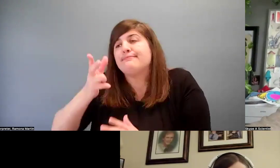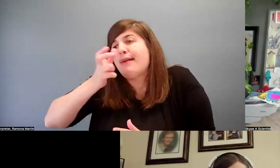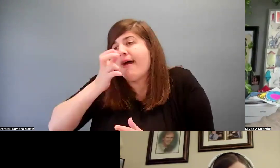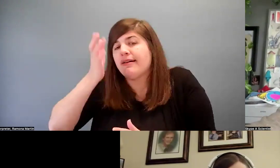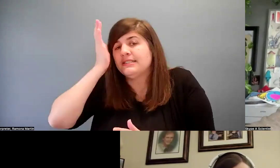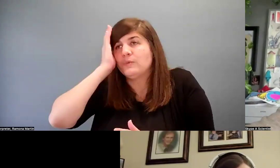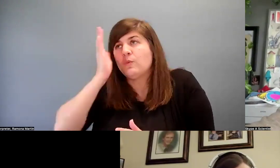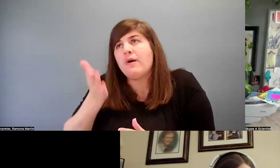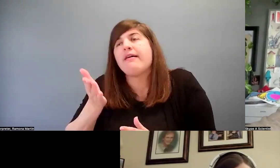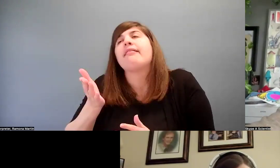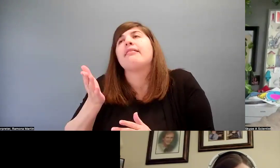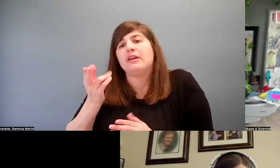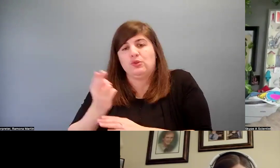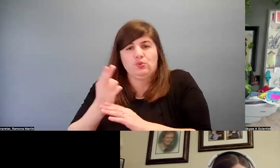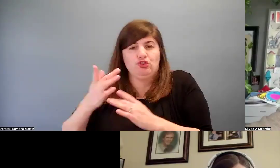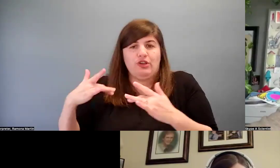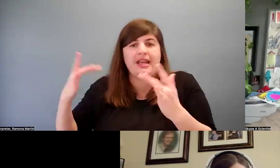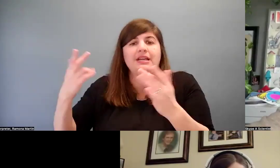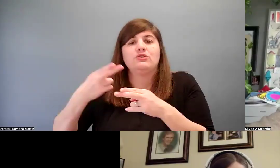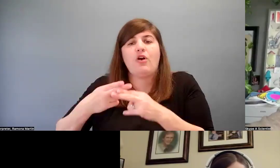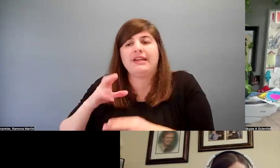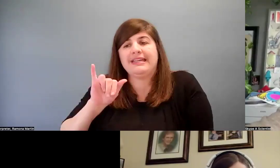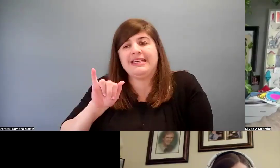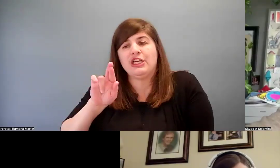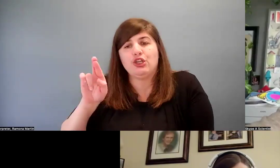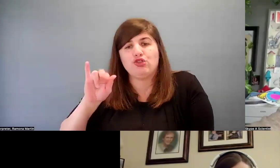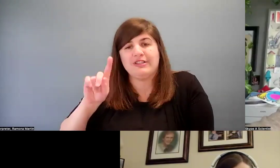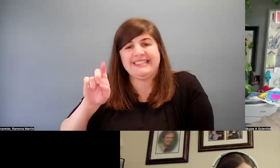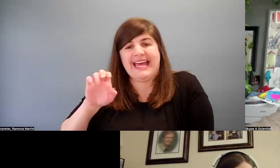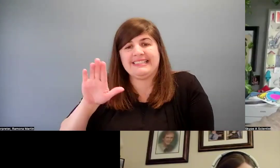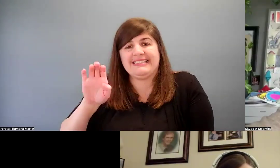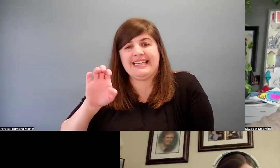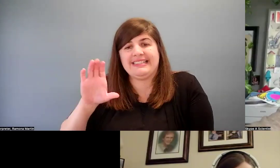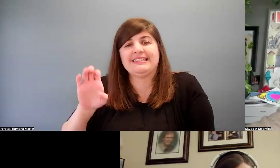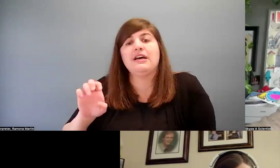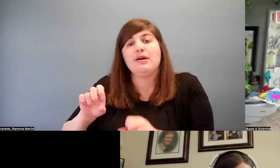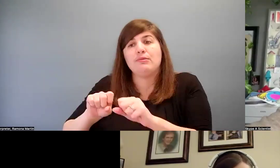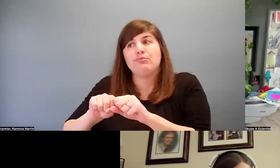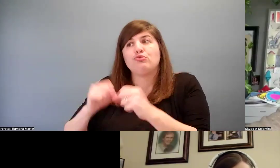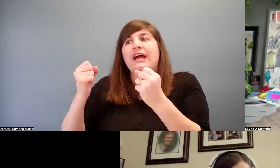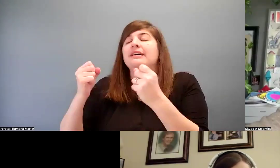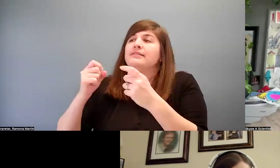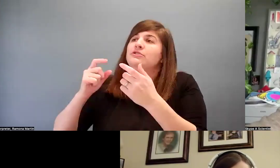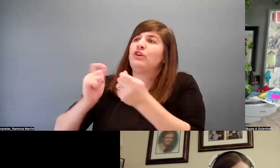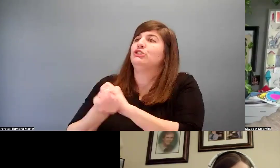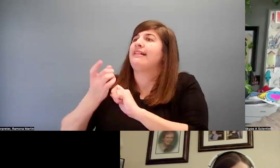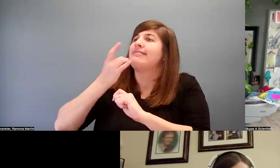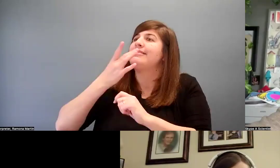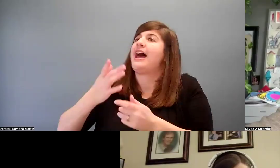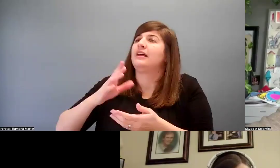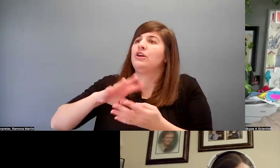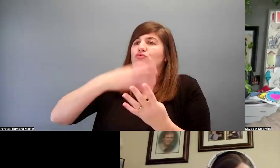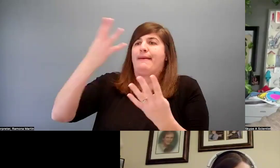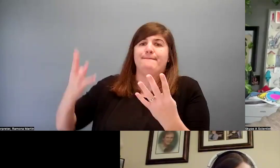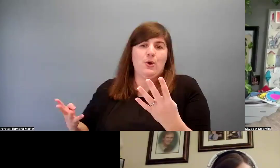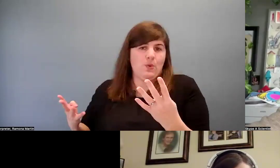use a type of shininess called iridescence that sort of breaks light into a rainbow pattern. Um, and you'd